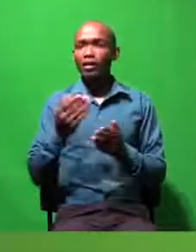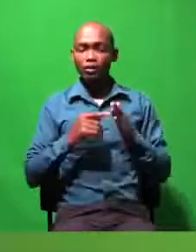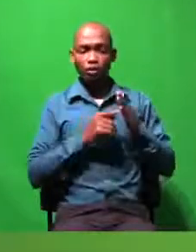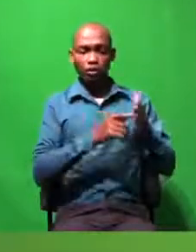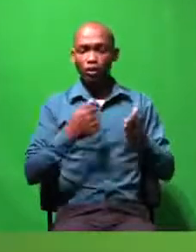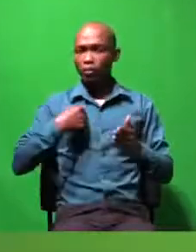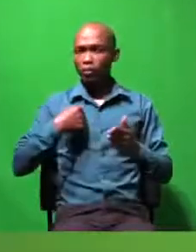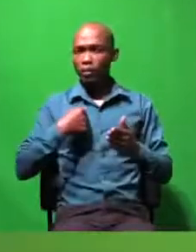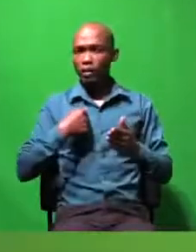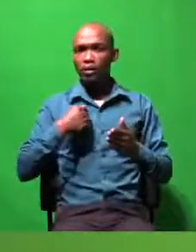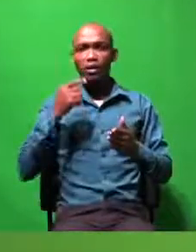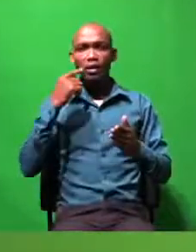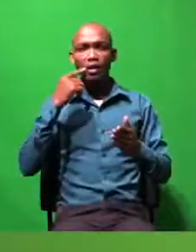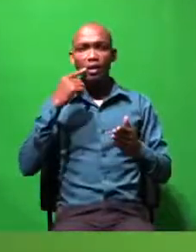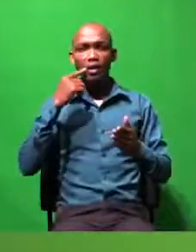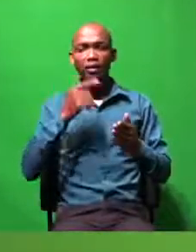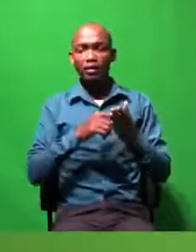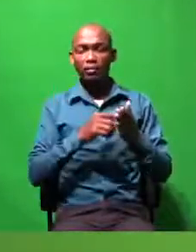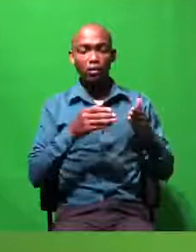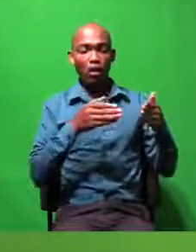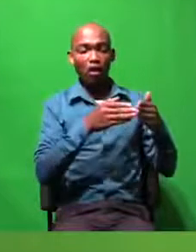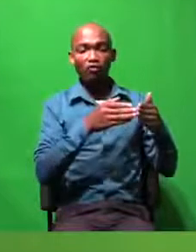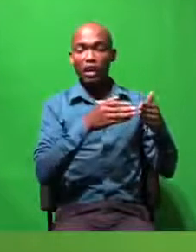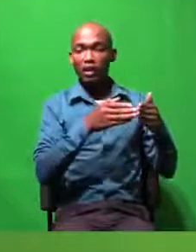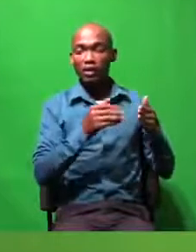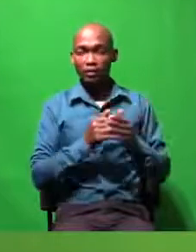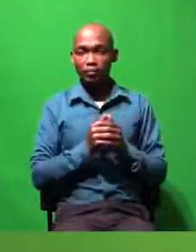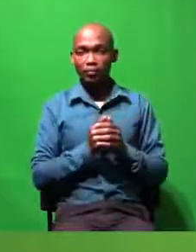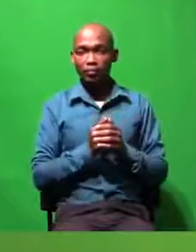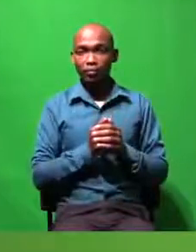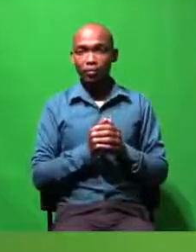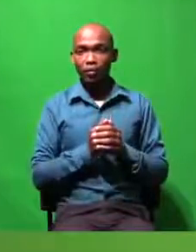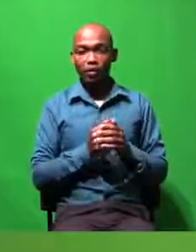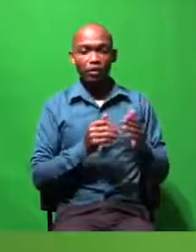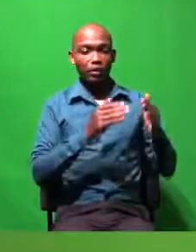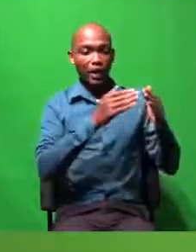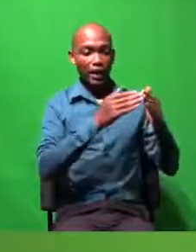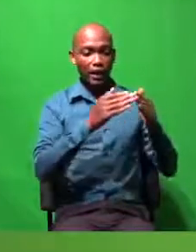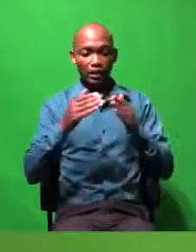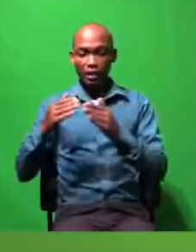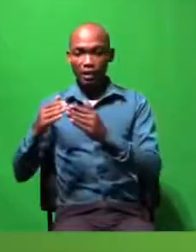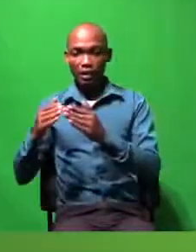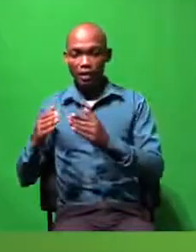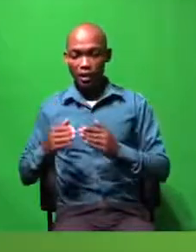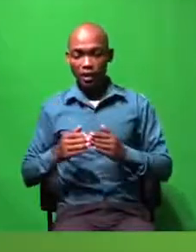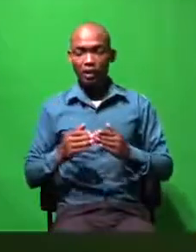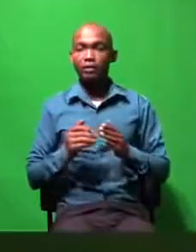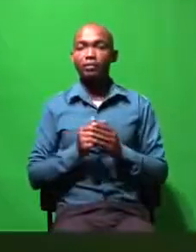This is a triangle, and here is an angle, angle,